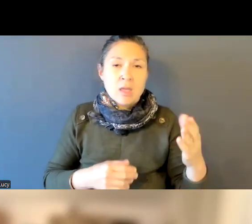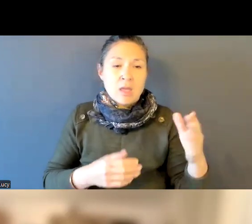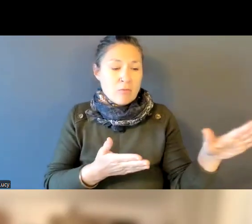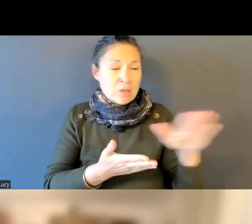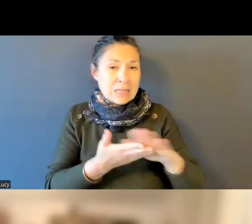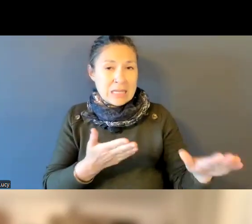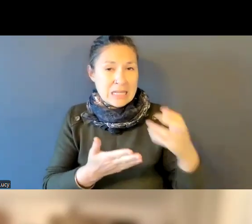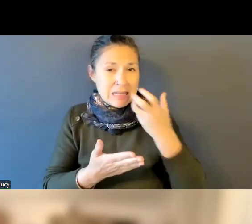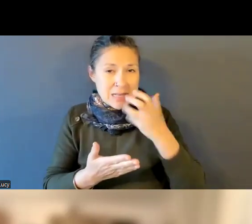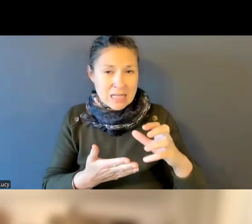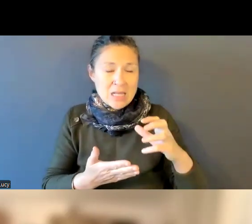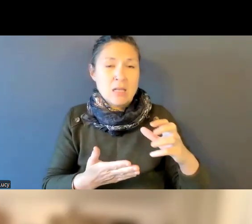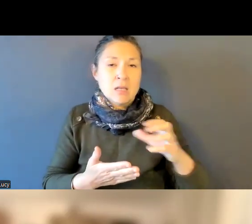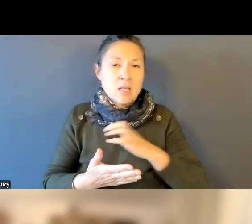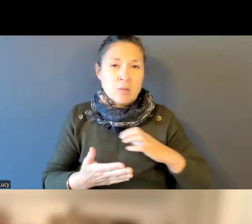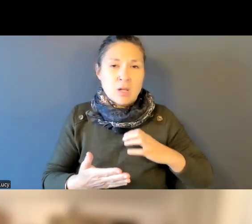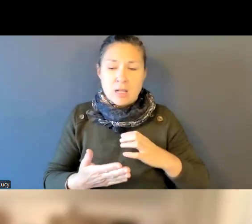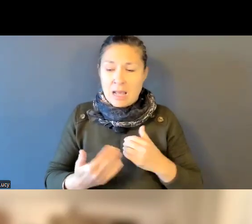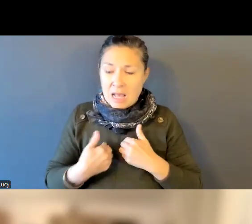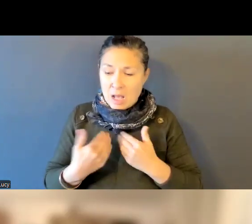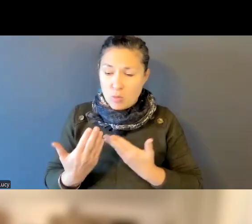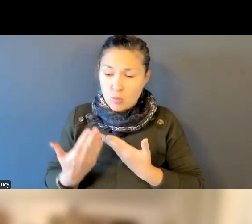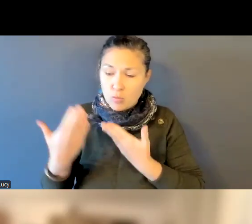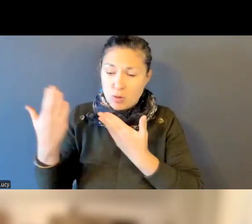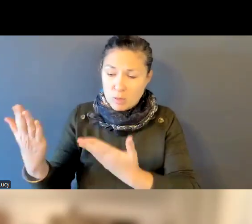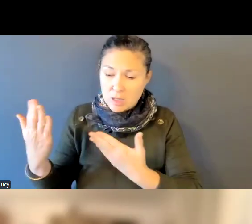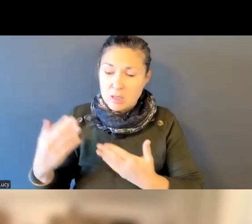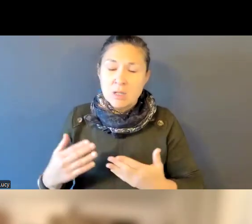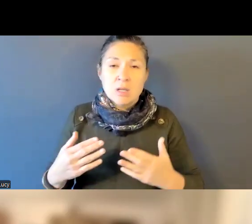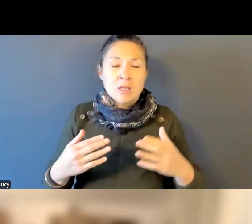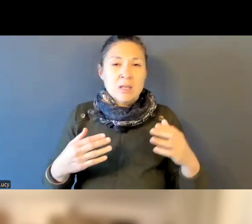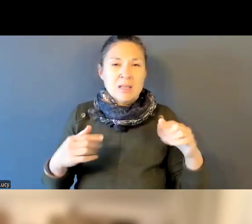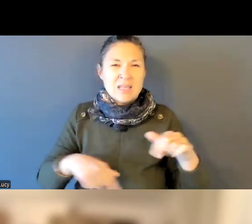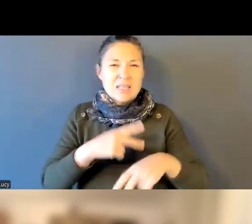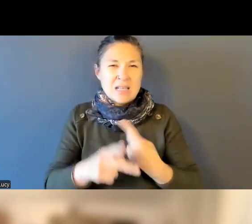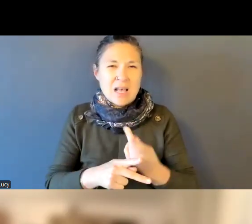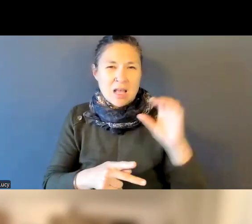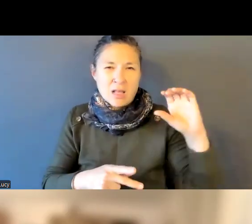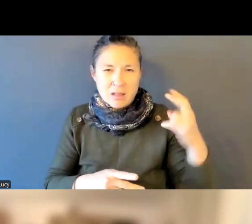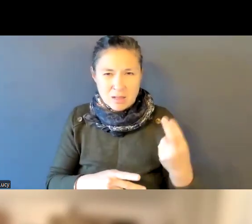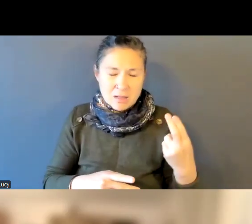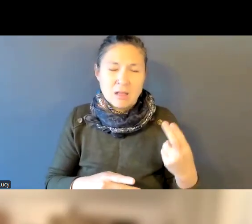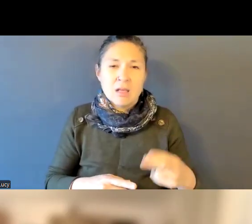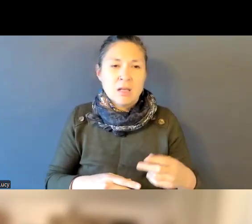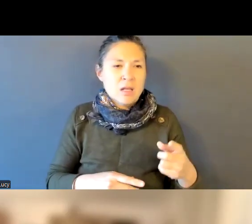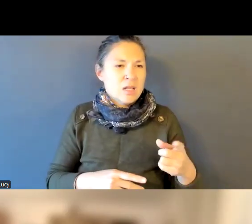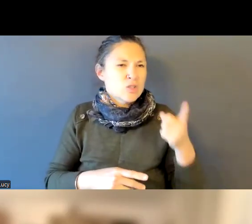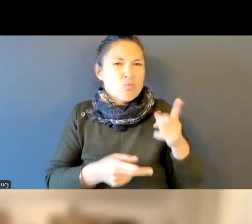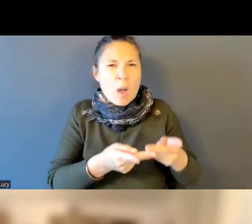Commission, there was a recommendation for a clearinghouse of this type, one-stop shop, to really